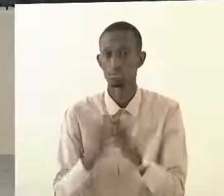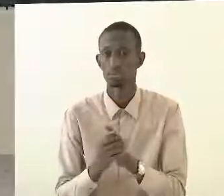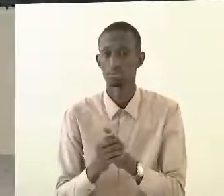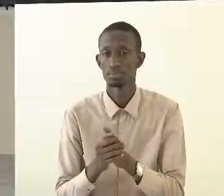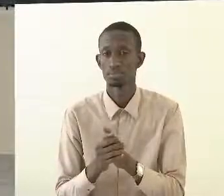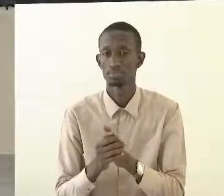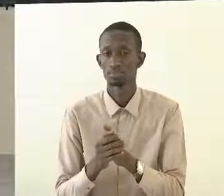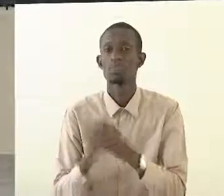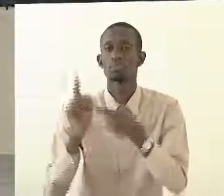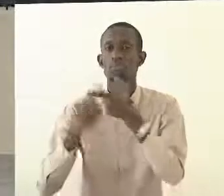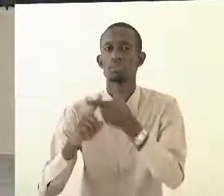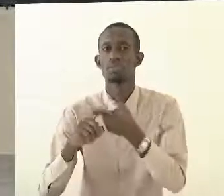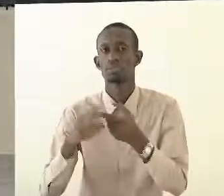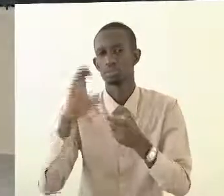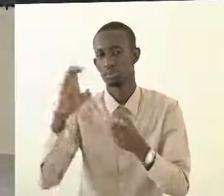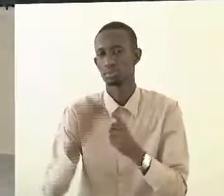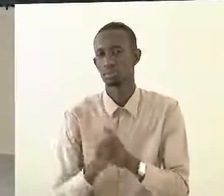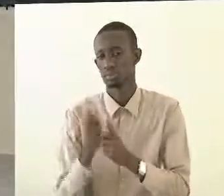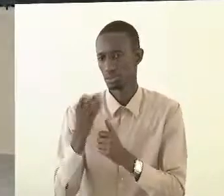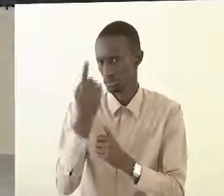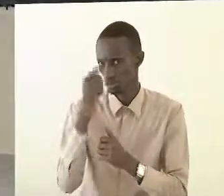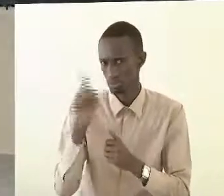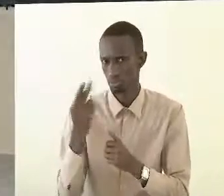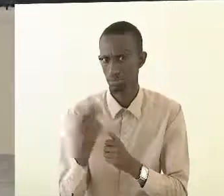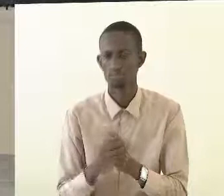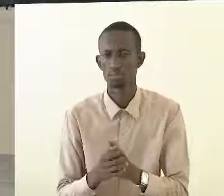plus c. This is a half